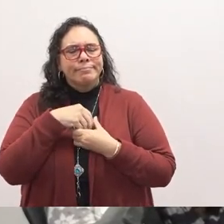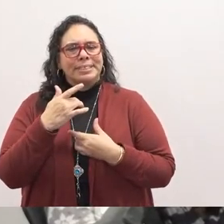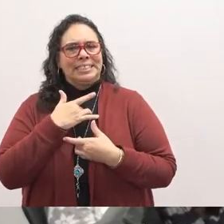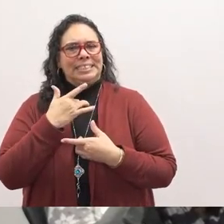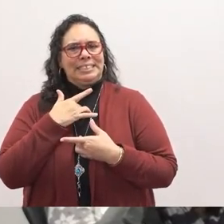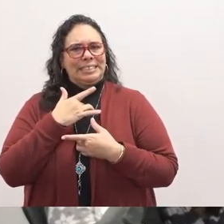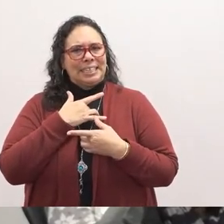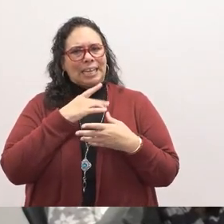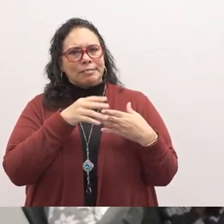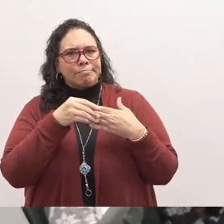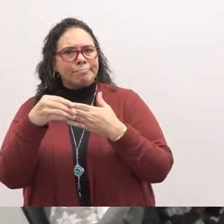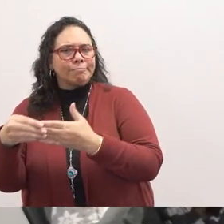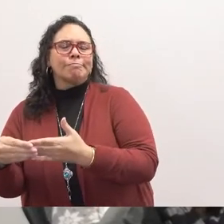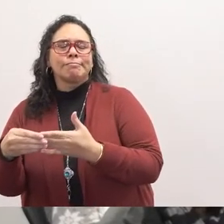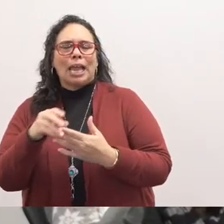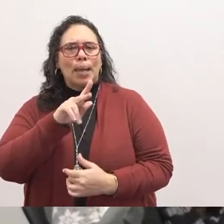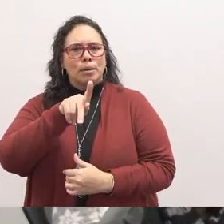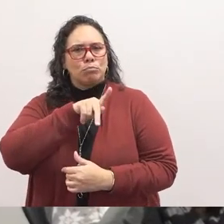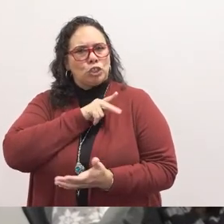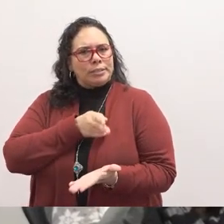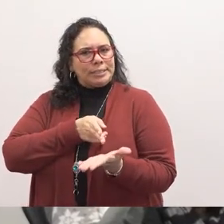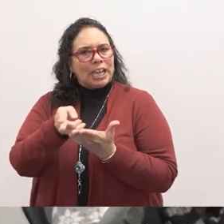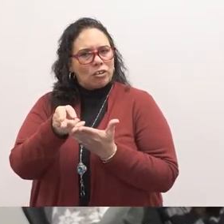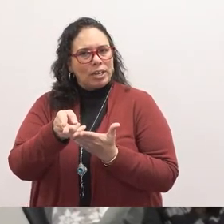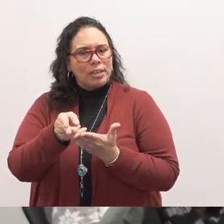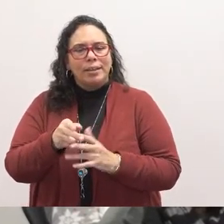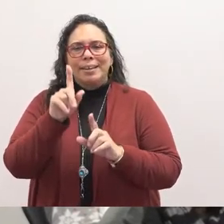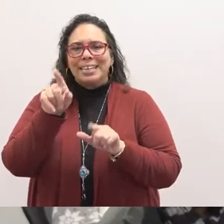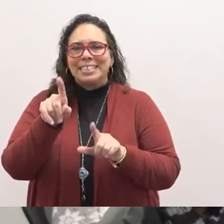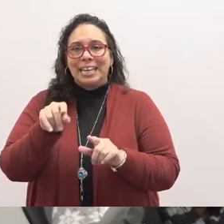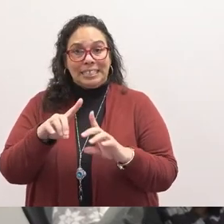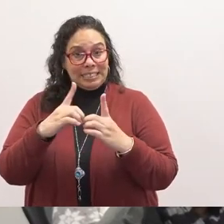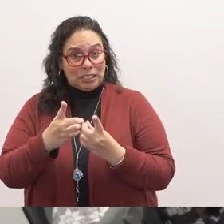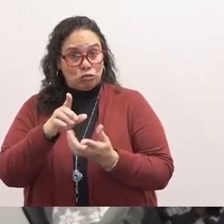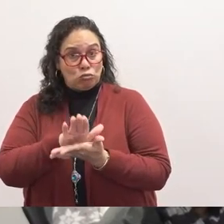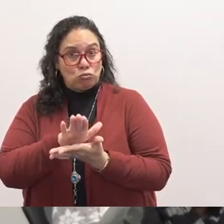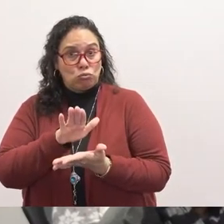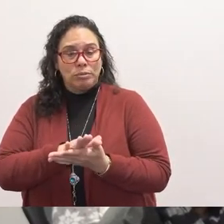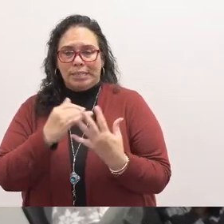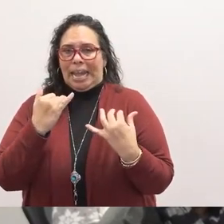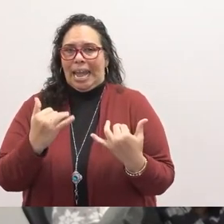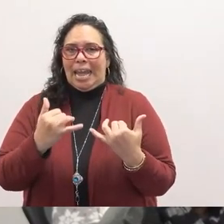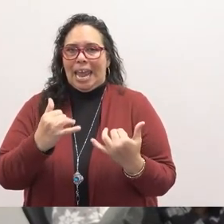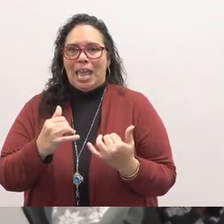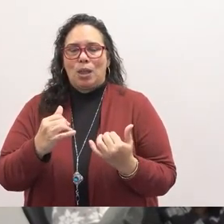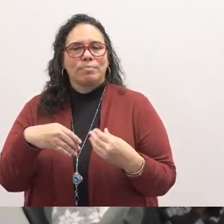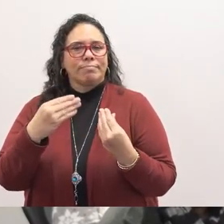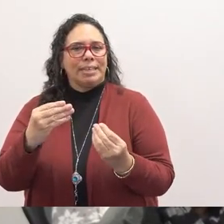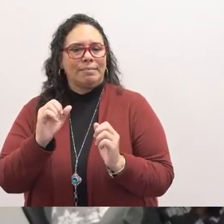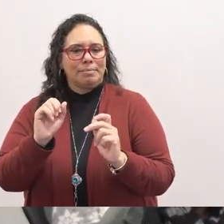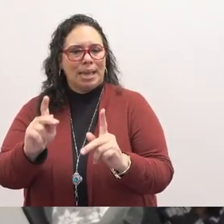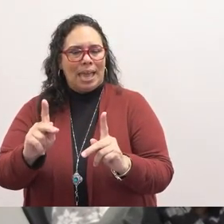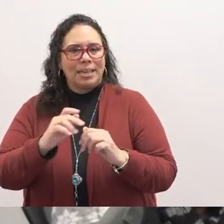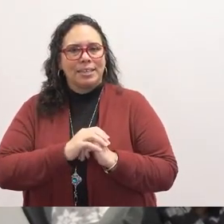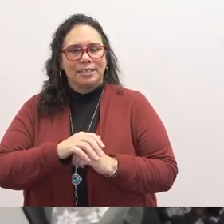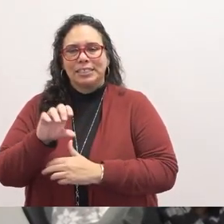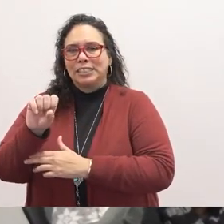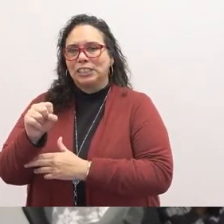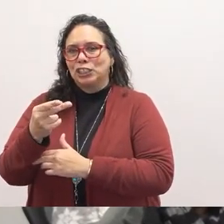stewardship and personal integrity. He attended district schools and is now giving back.